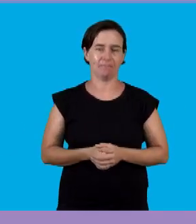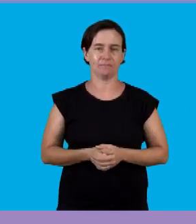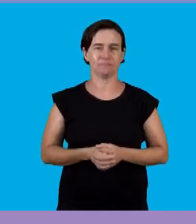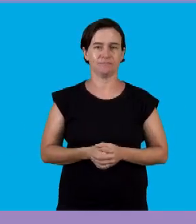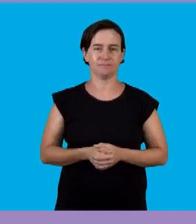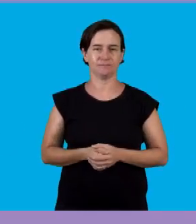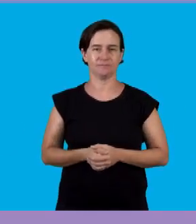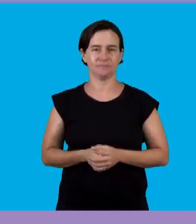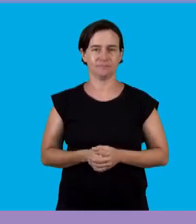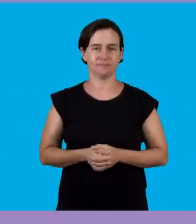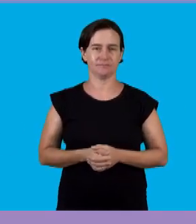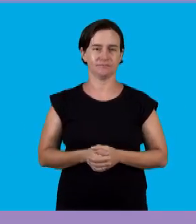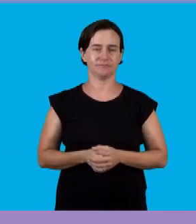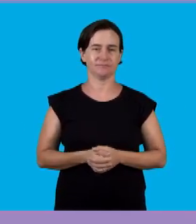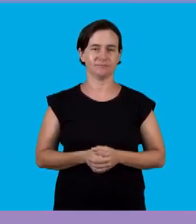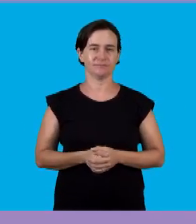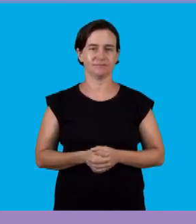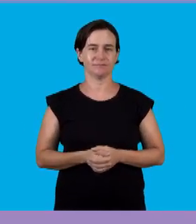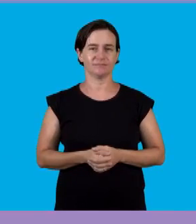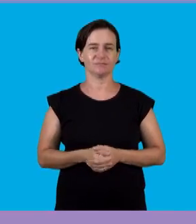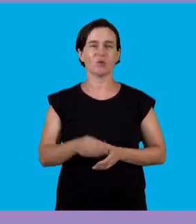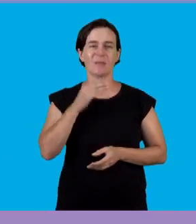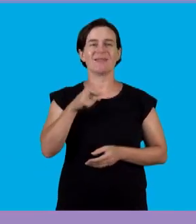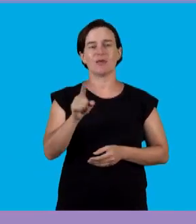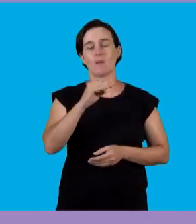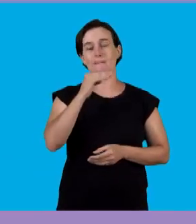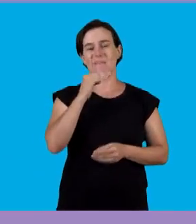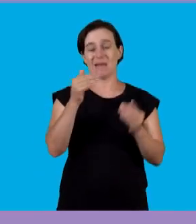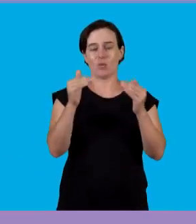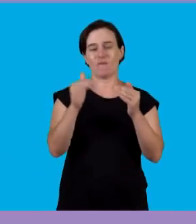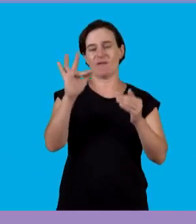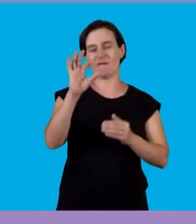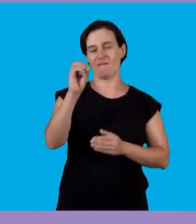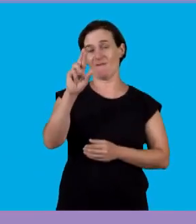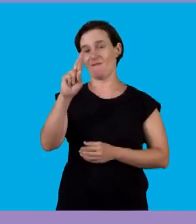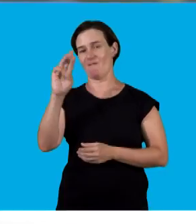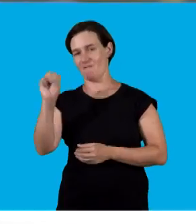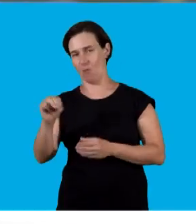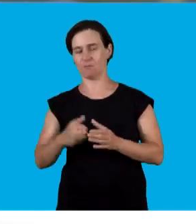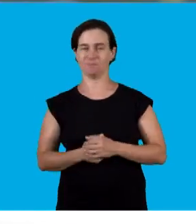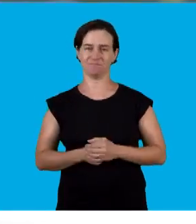is represented by x. So that is the equivalent